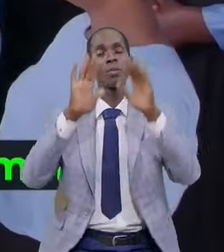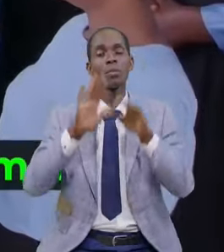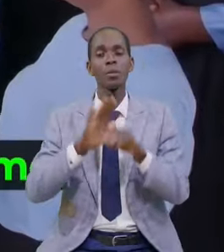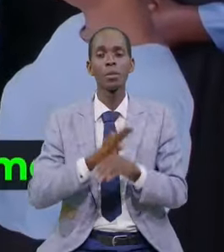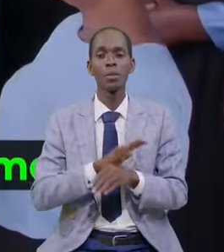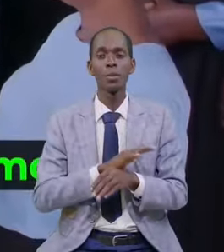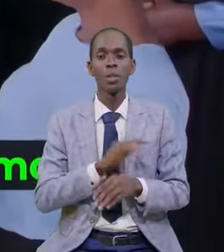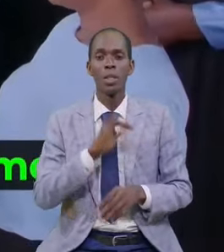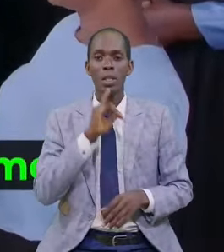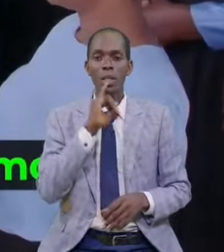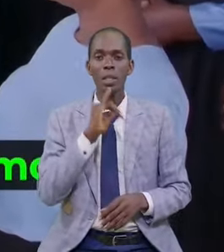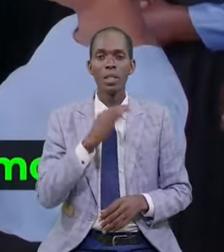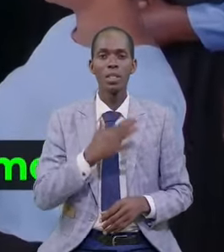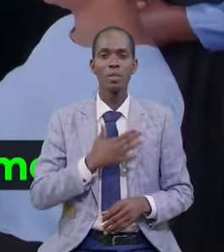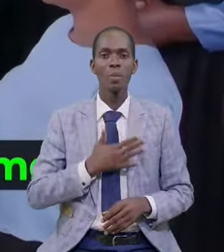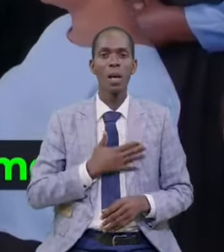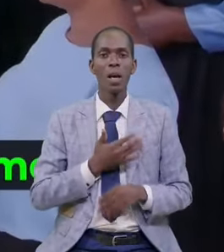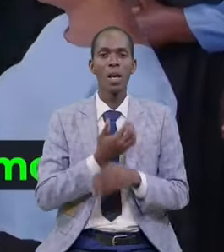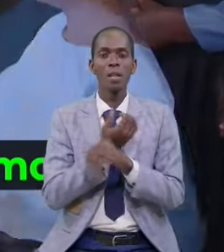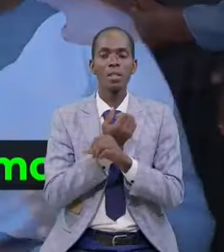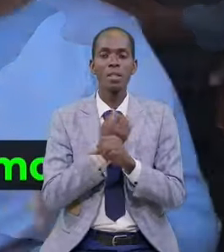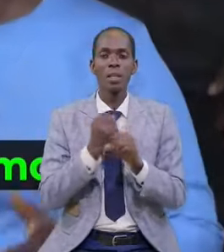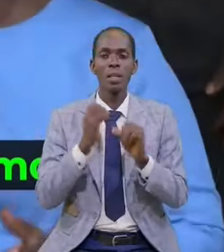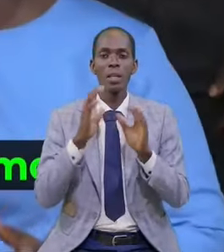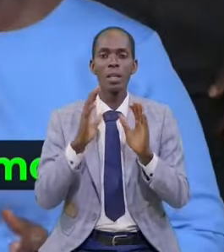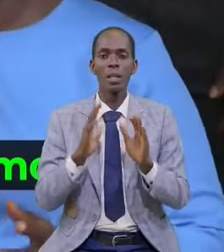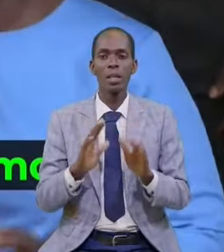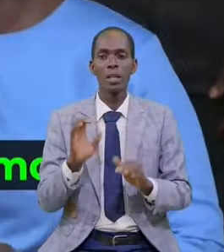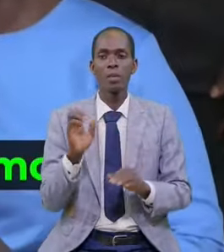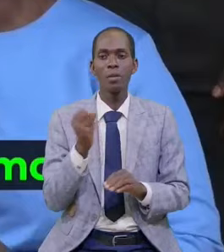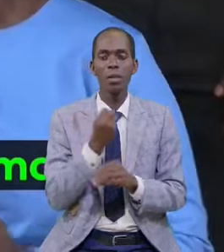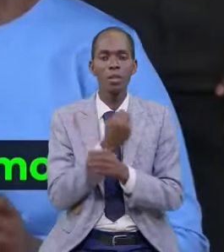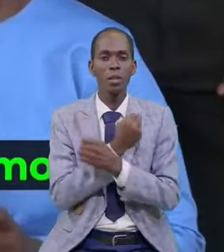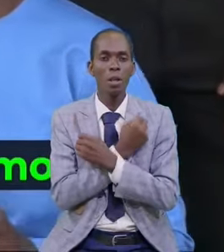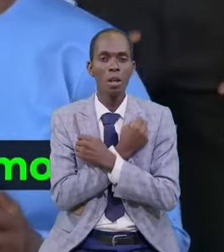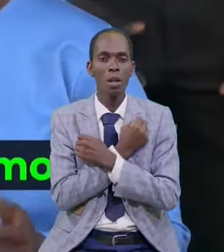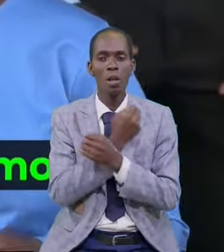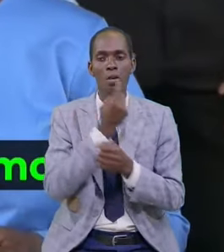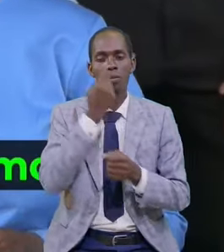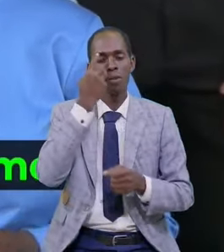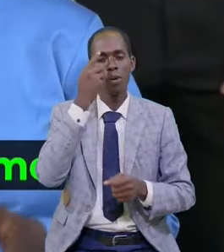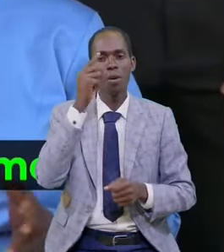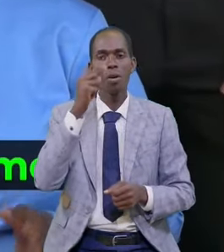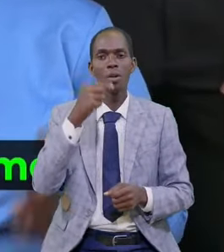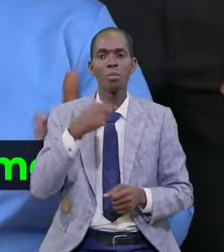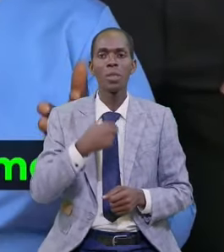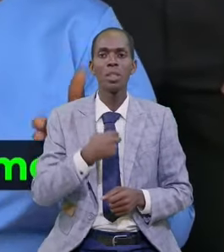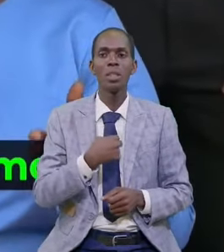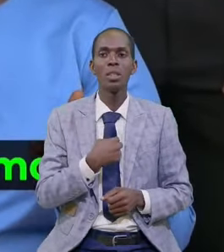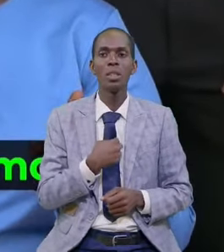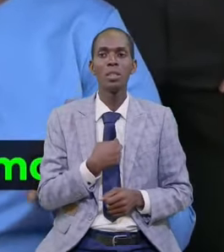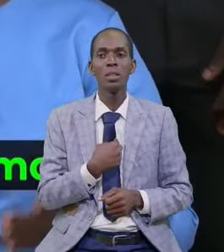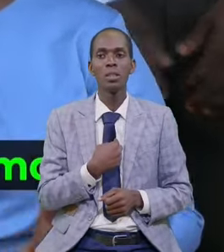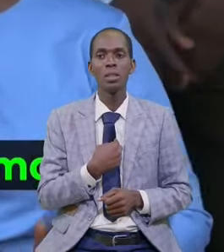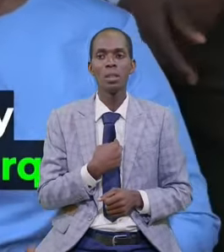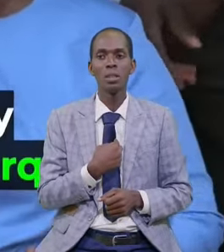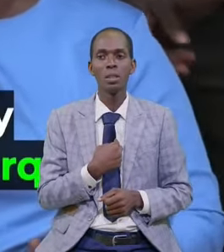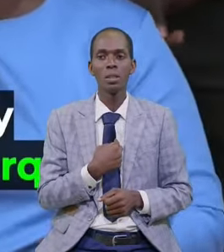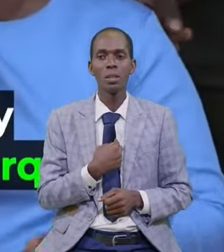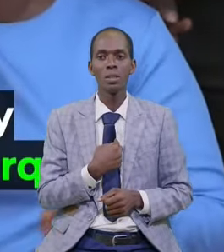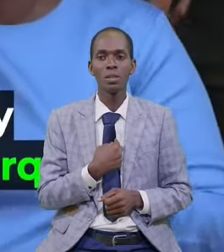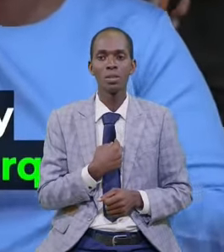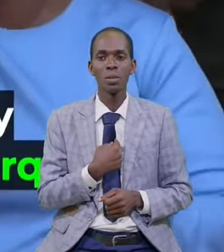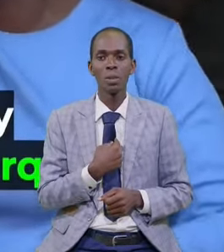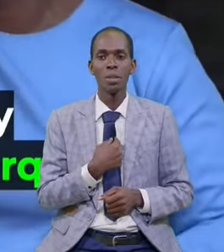wonderful is my love for me he loves